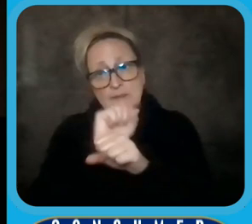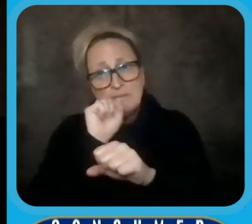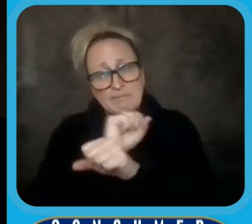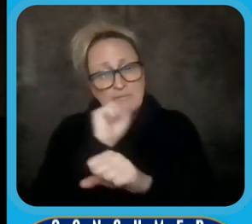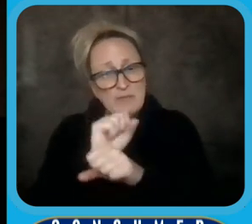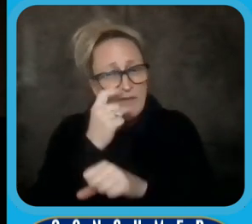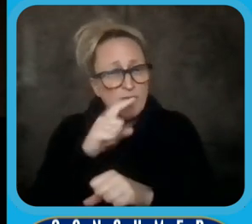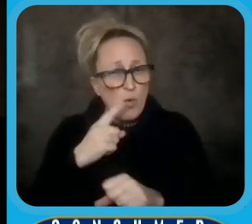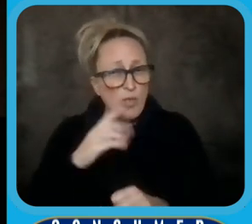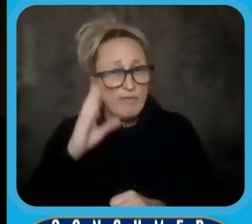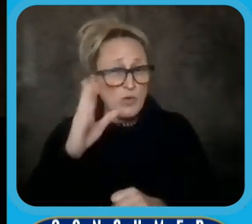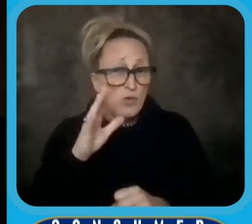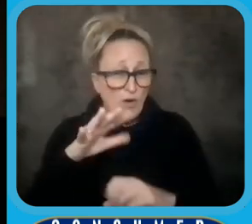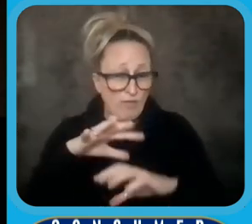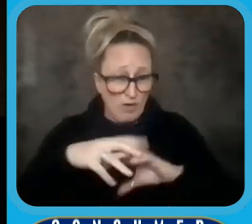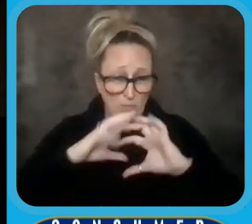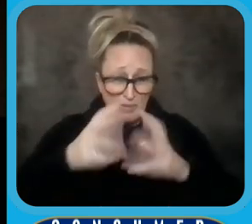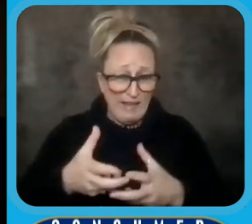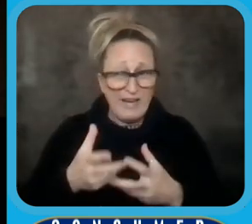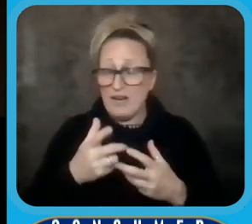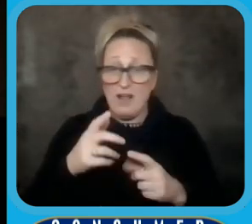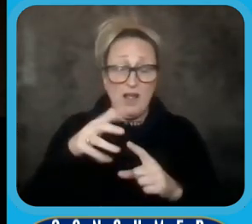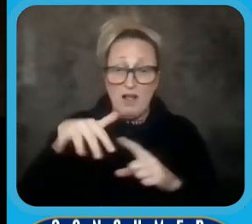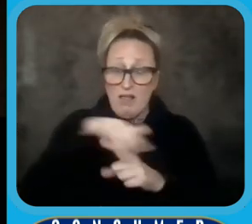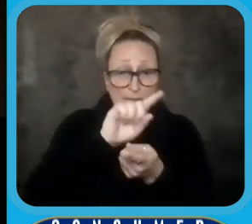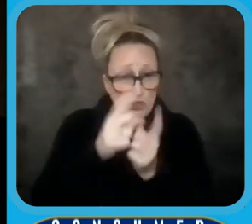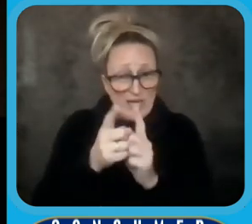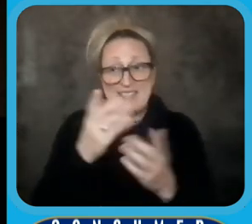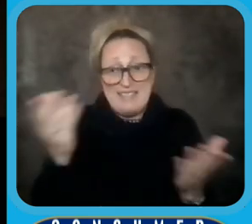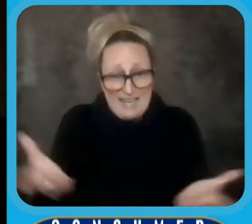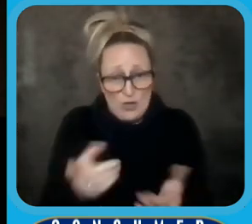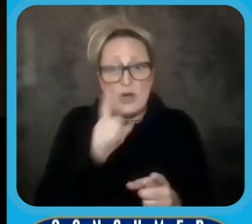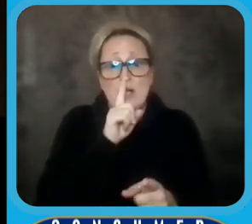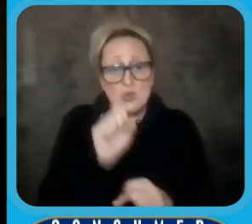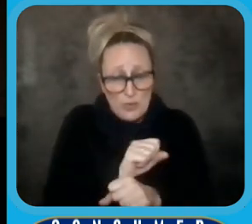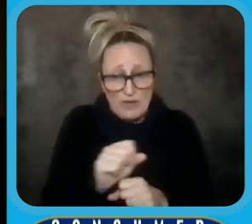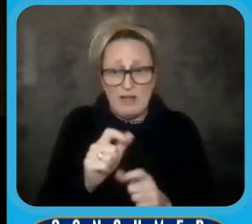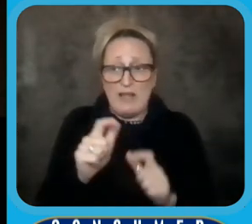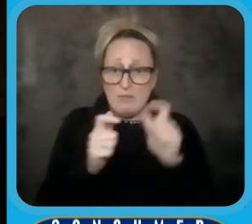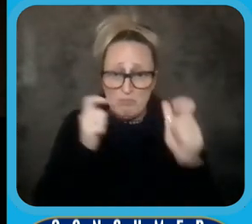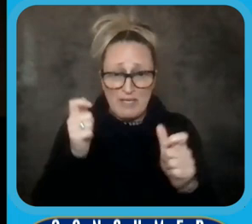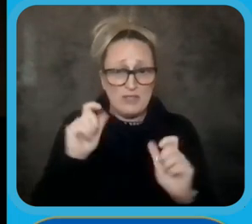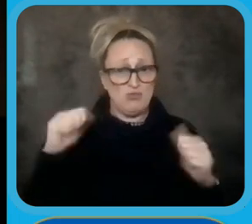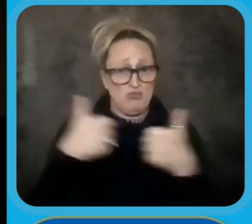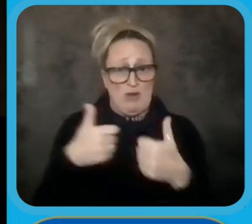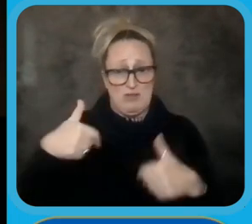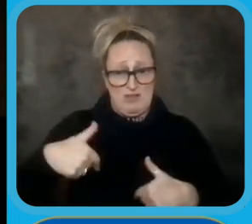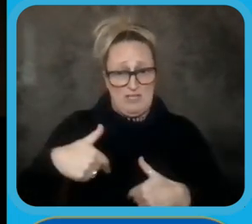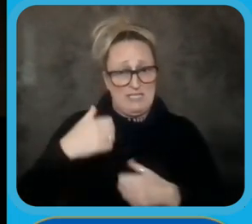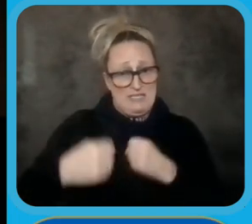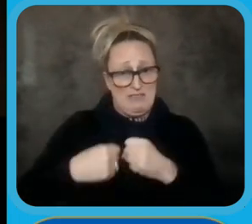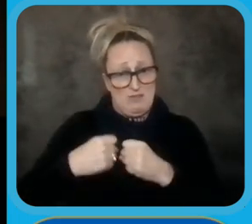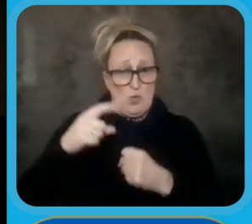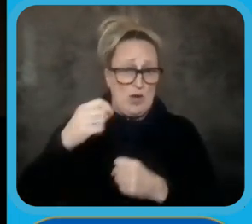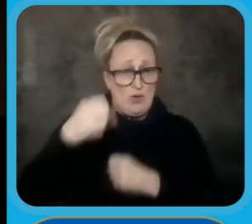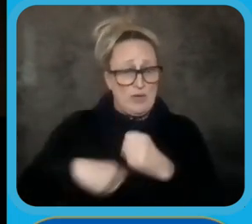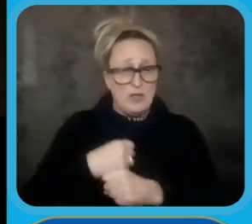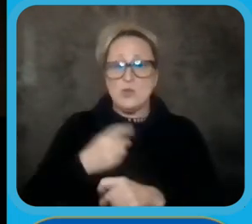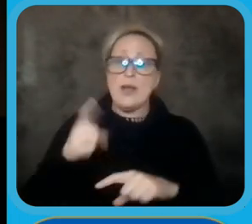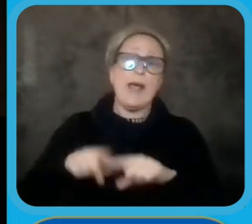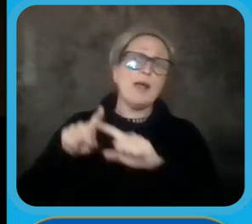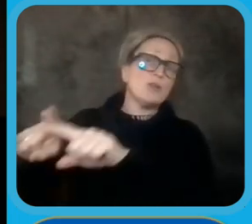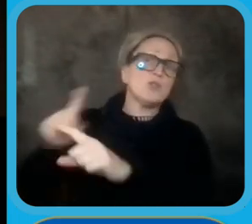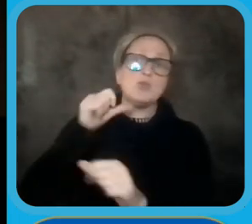Climate change is real, it is here, and it is the greatest challenge of this millennia. We cannot allow our leaders to